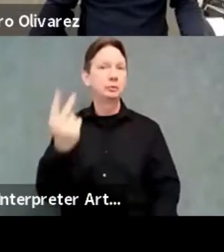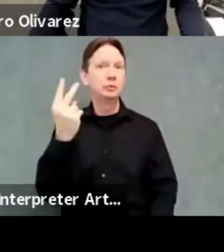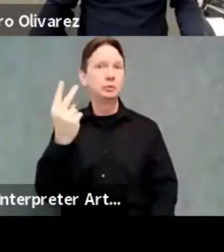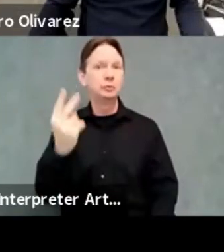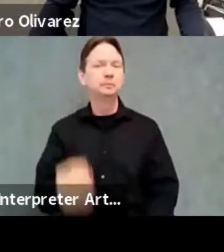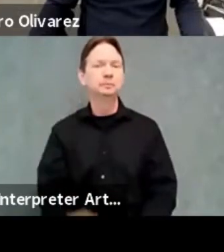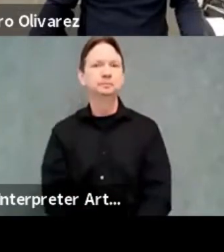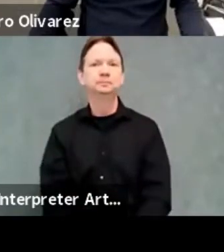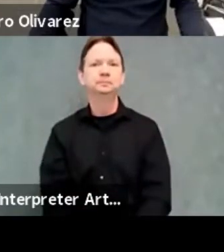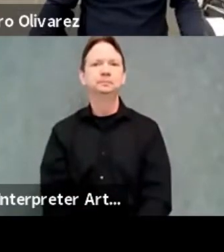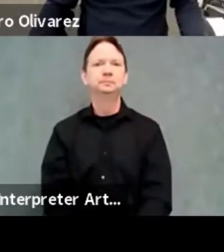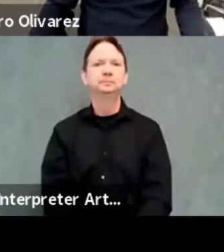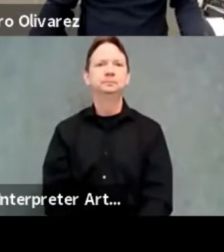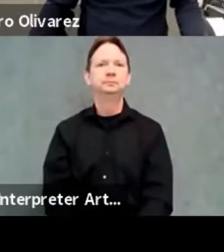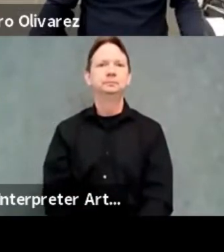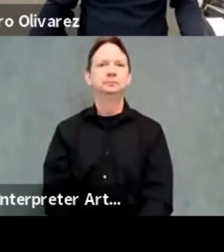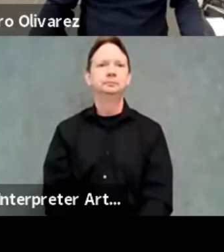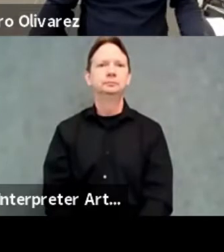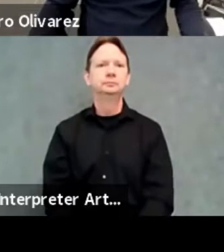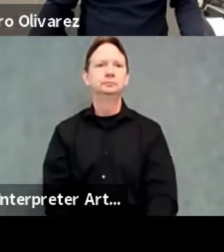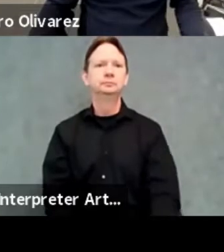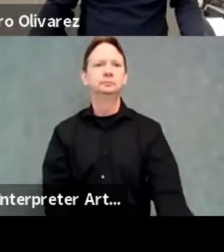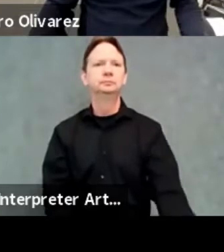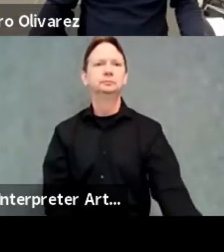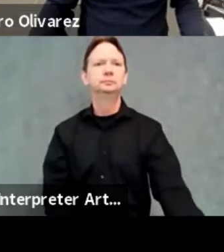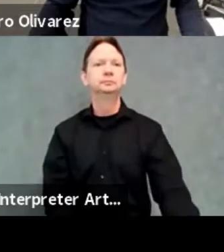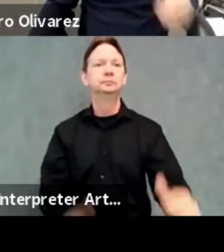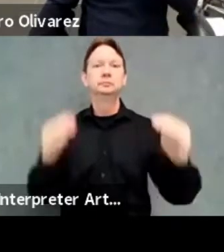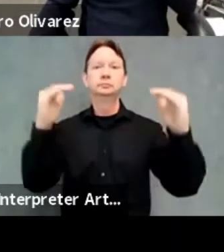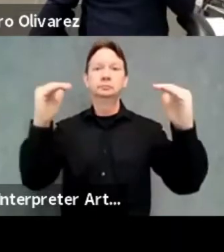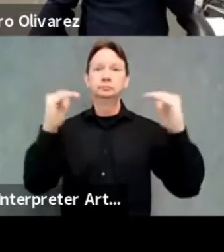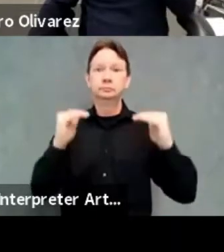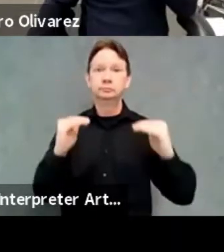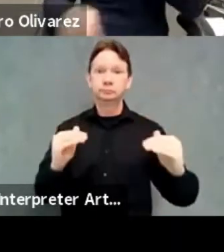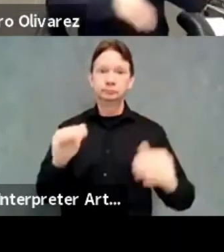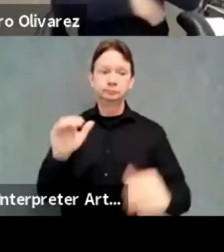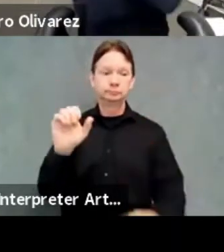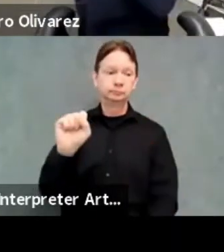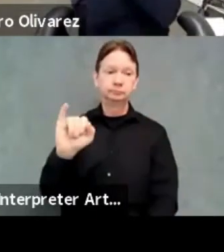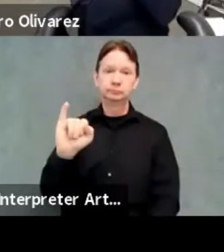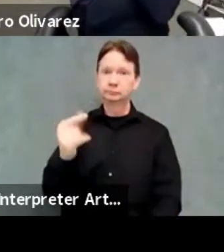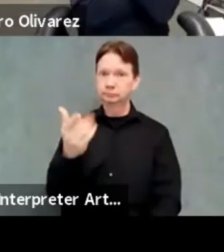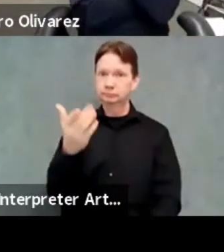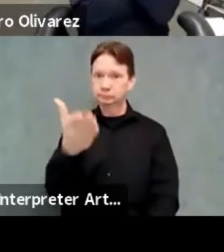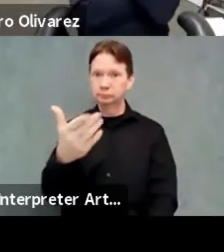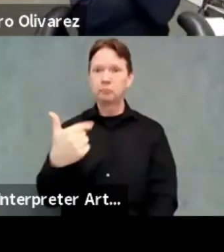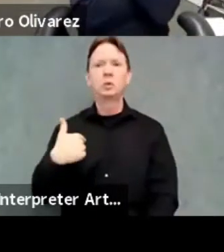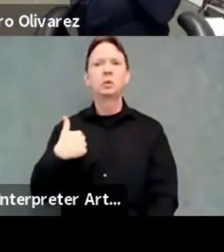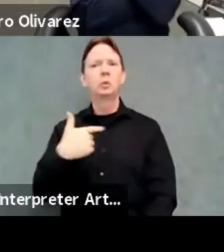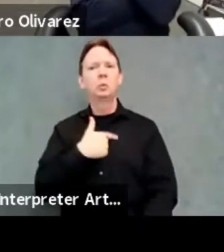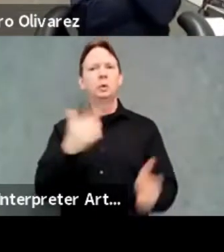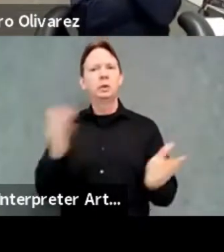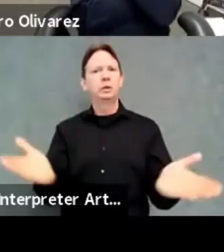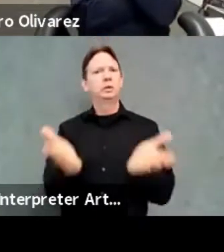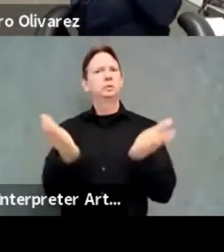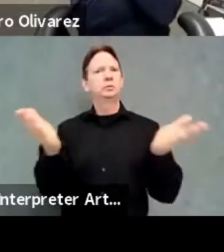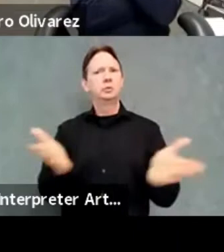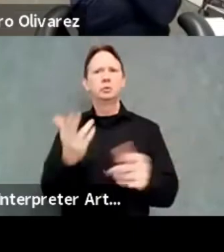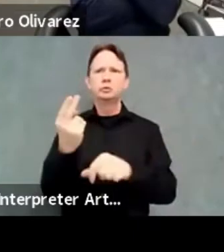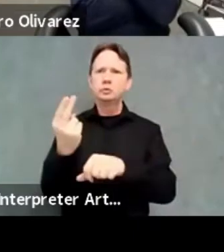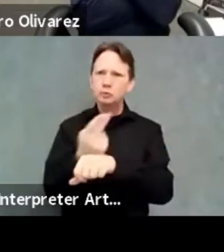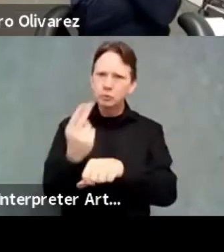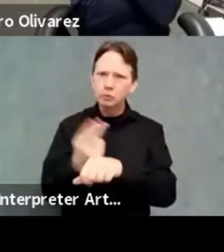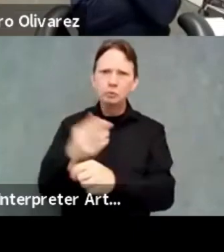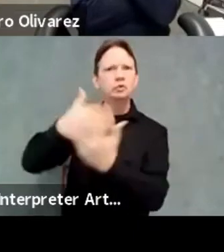later this week. We also encourage SIGs to utilize social media, and we see a lot of SIGs with really active Facebook